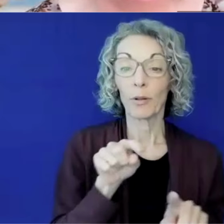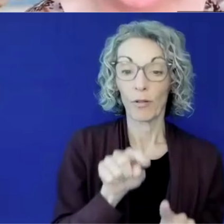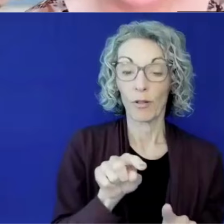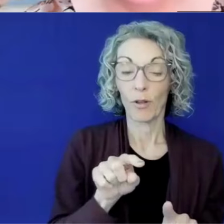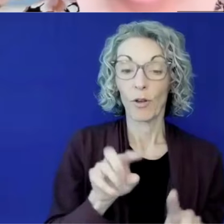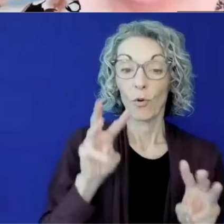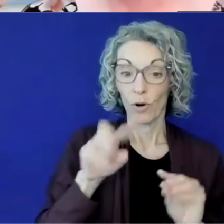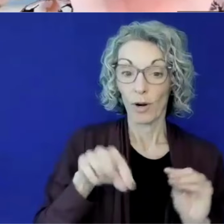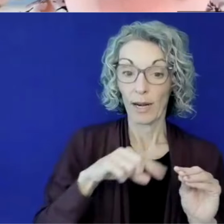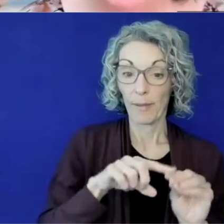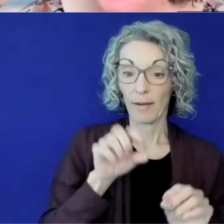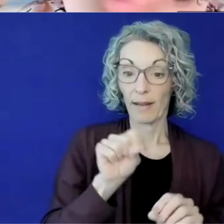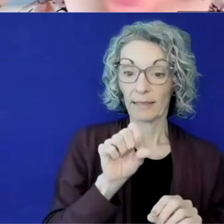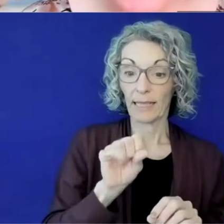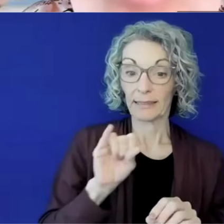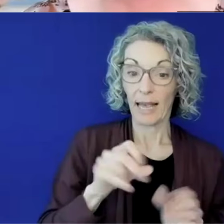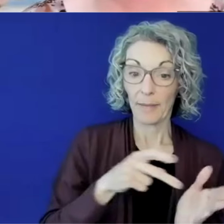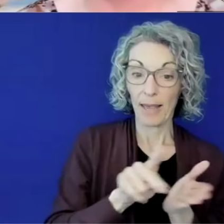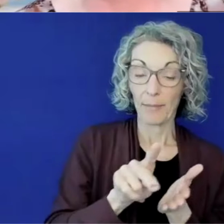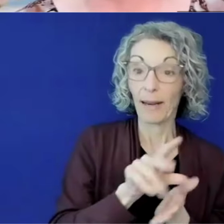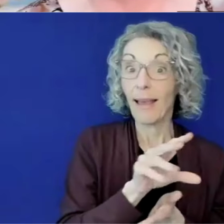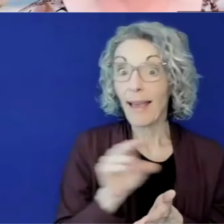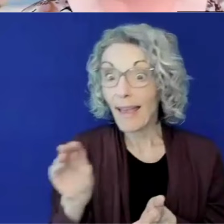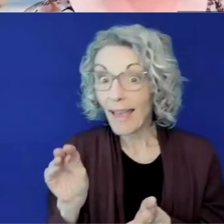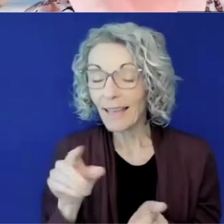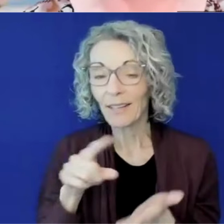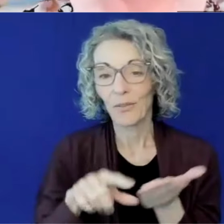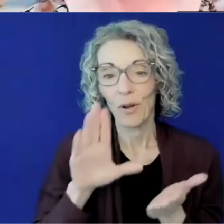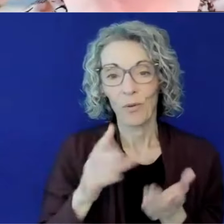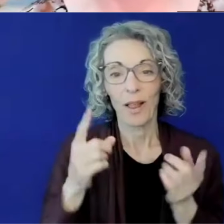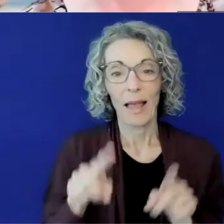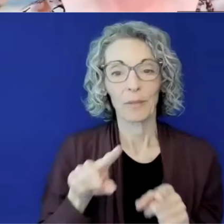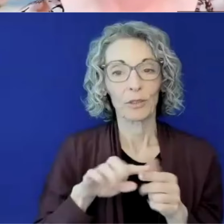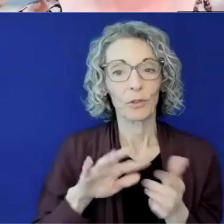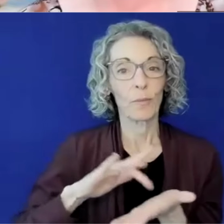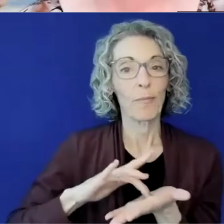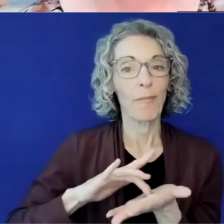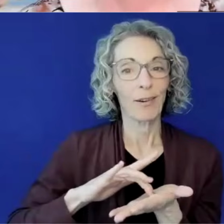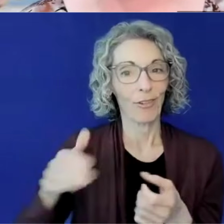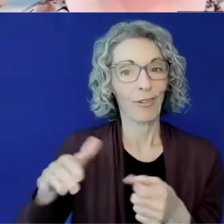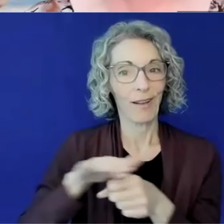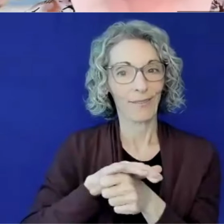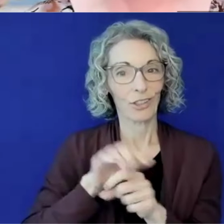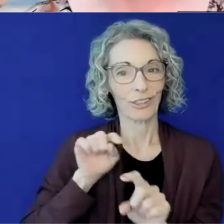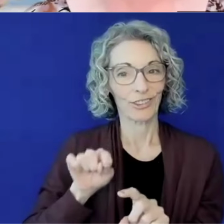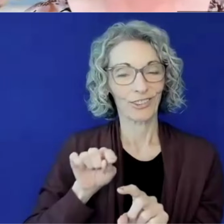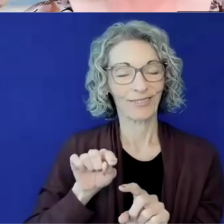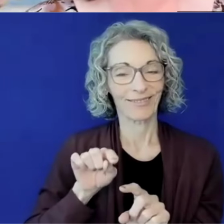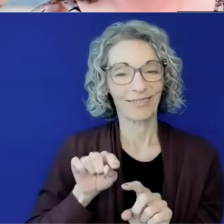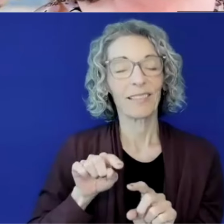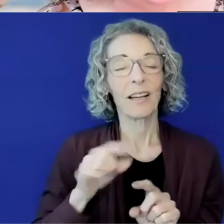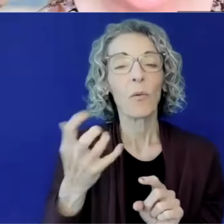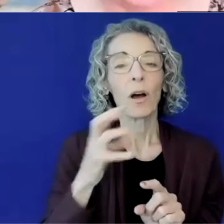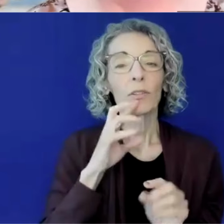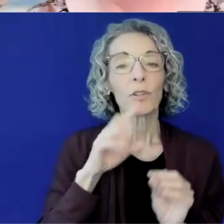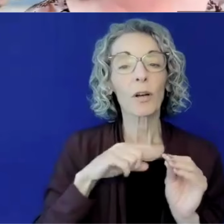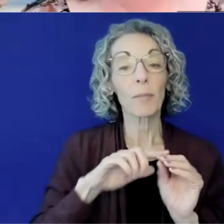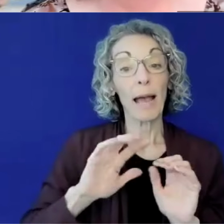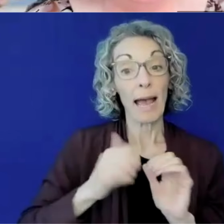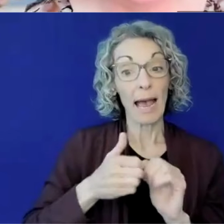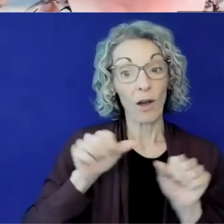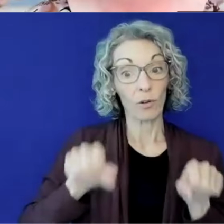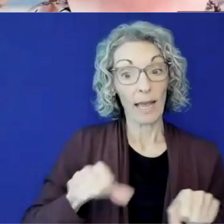SSI payment, they're very worried about what's going to happen to their medical coverage. So let's talk about how you can keep